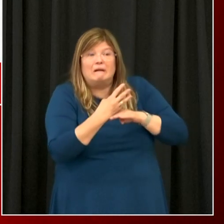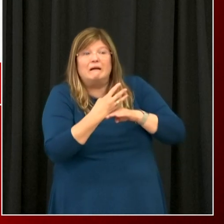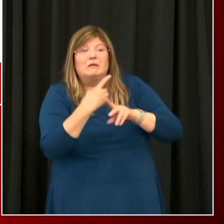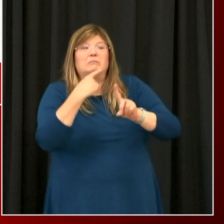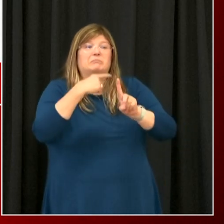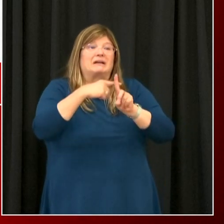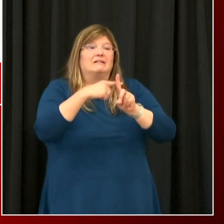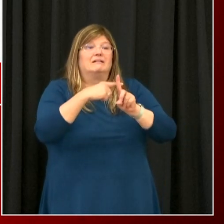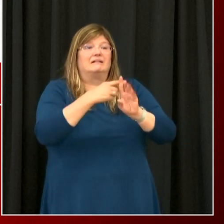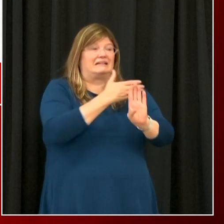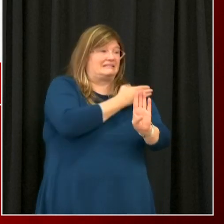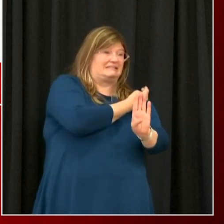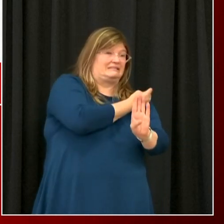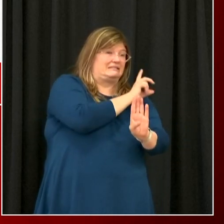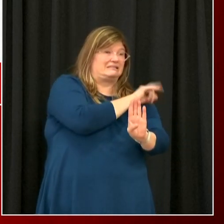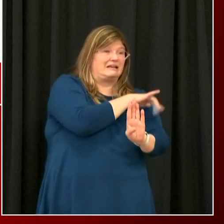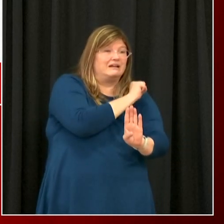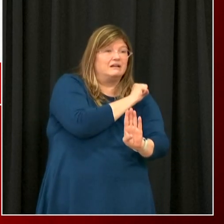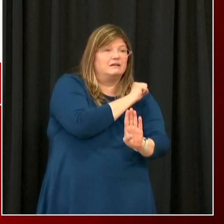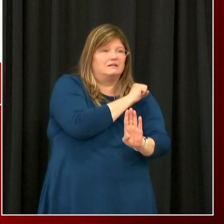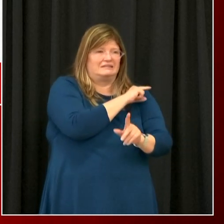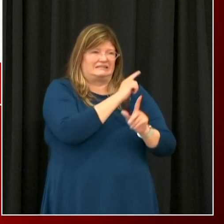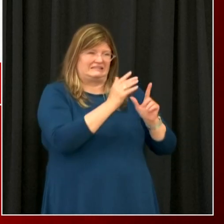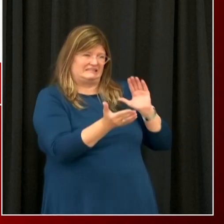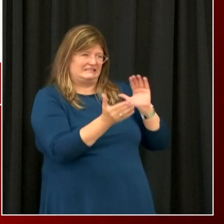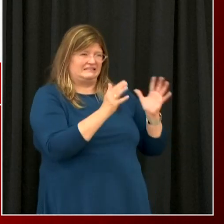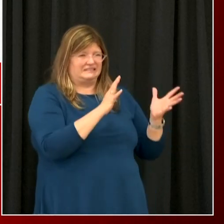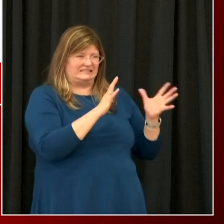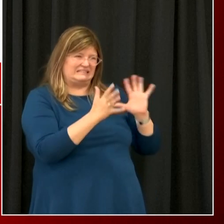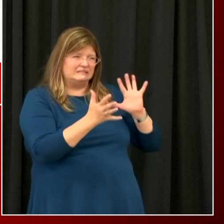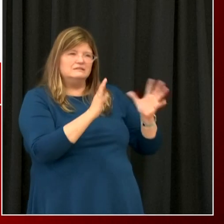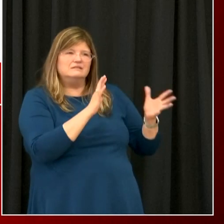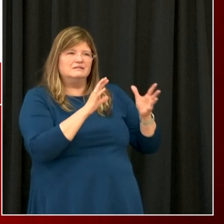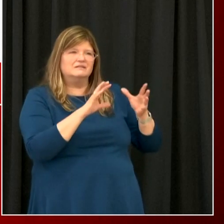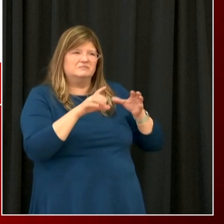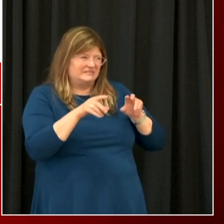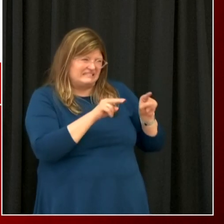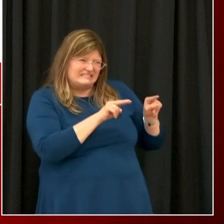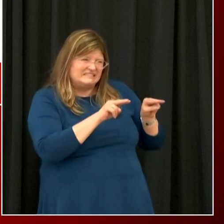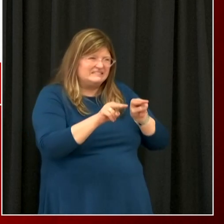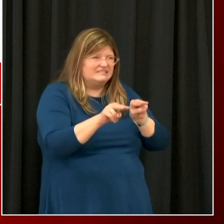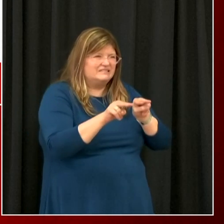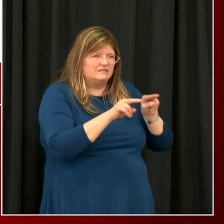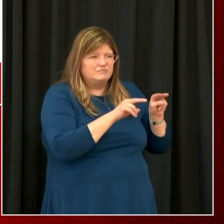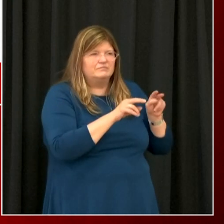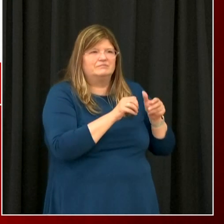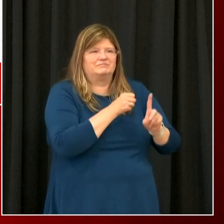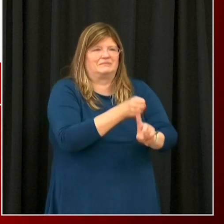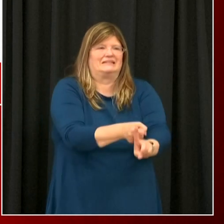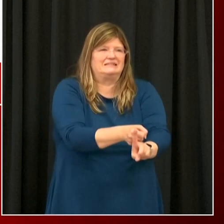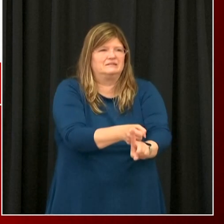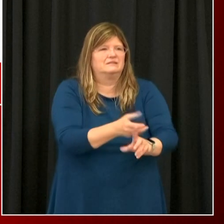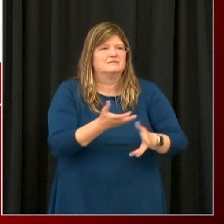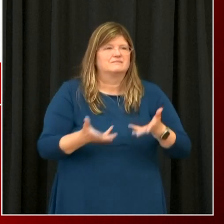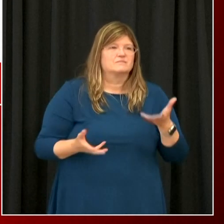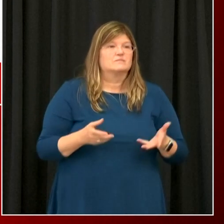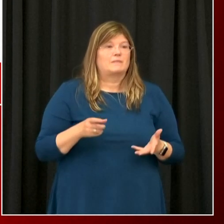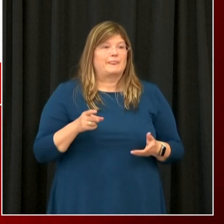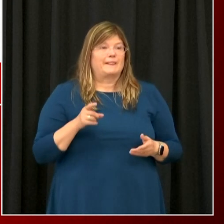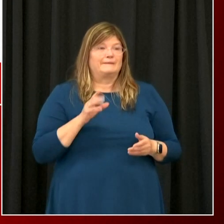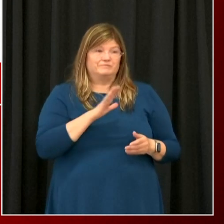of what human activity and human behavior since reopening causes. June 19th, to be clear, is